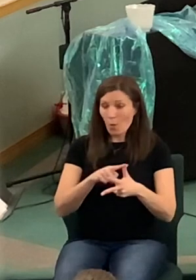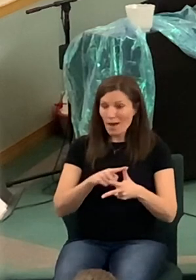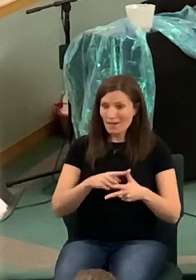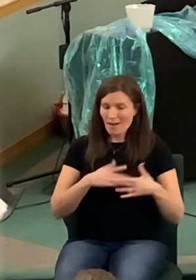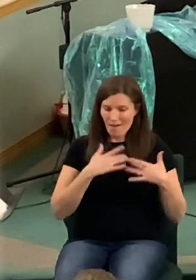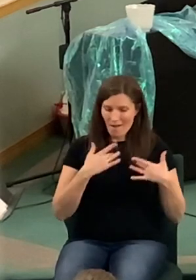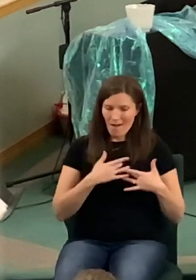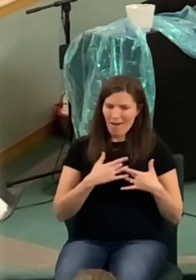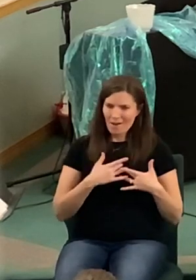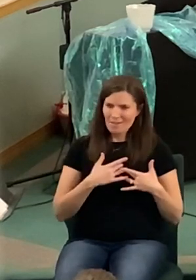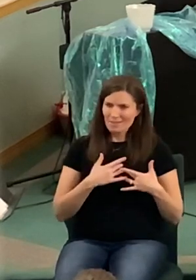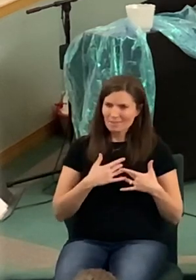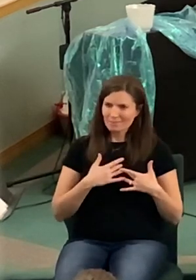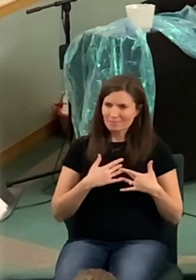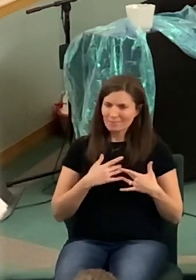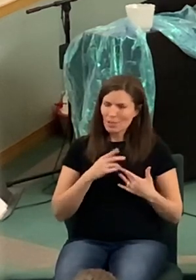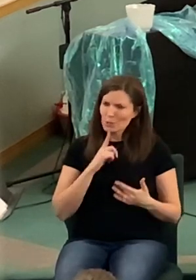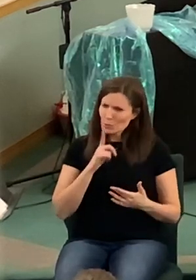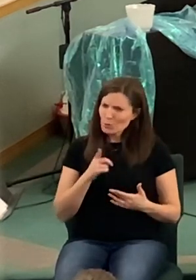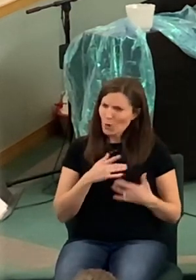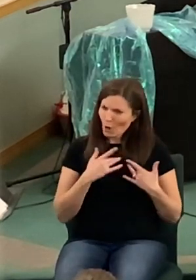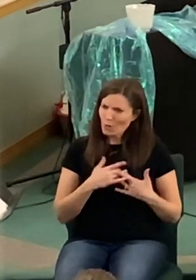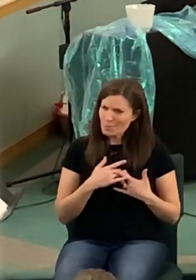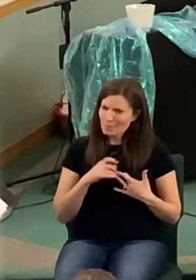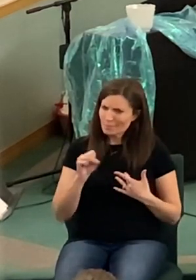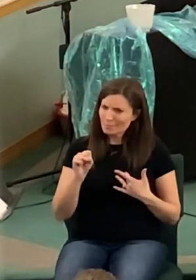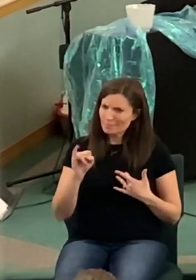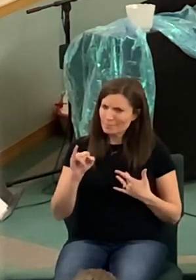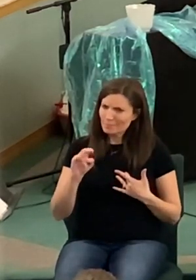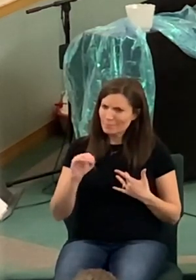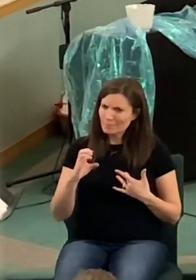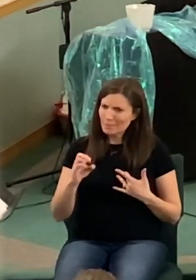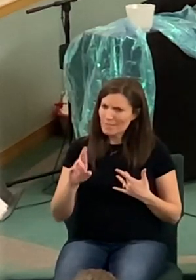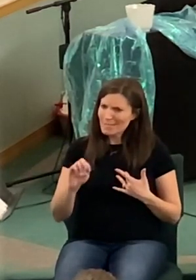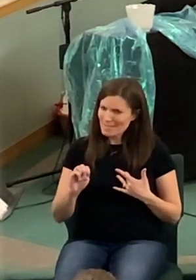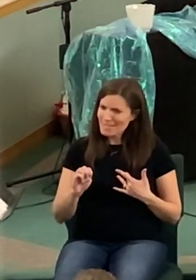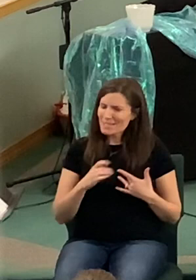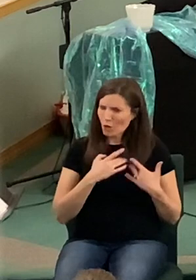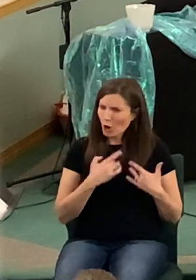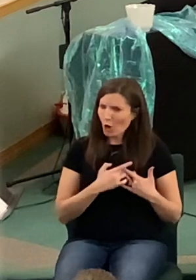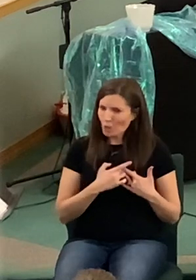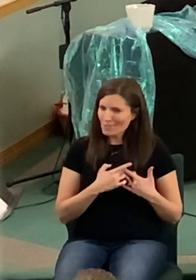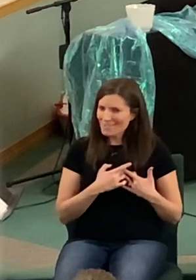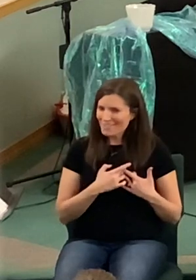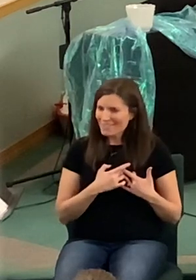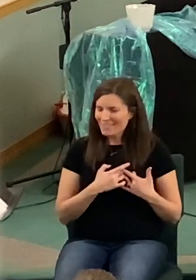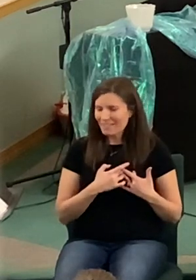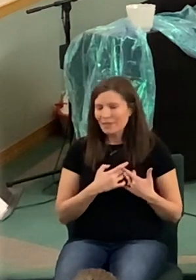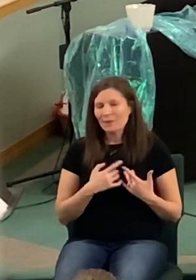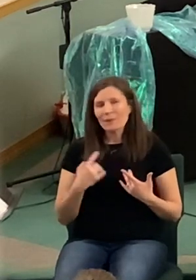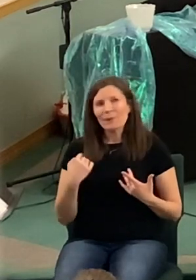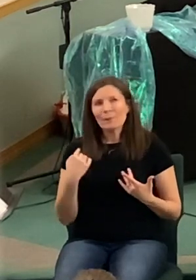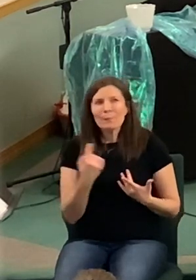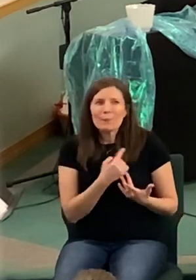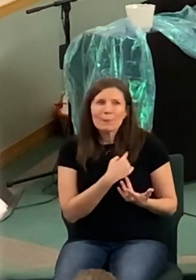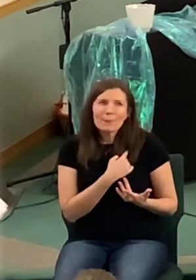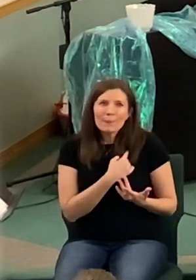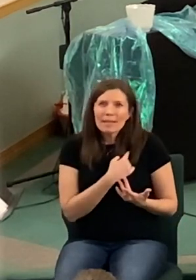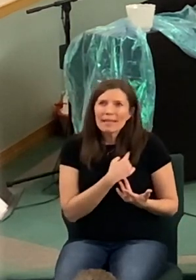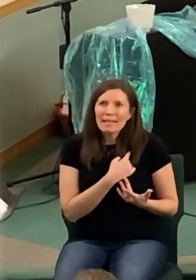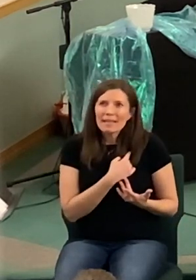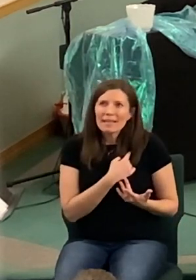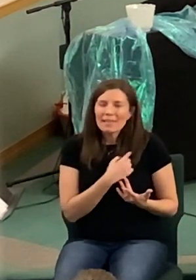of heart, he says, nearing the end of verse 23. There's a natural tendency for us to want to work a little bit harder when